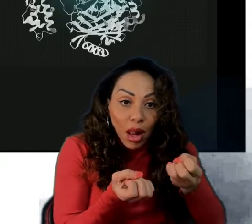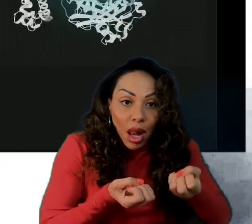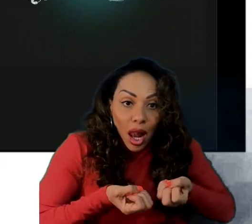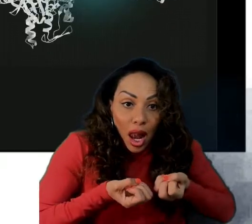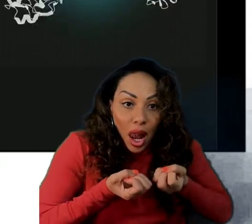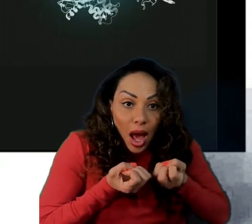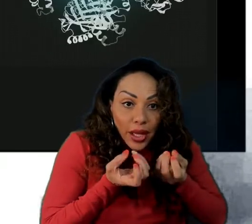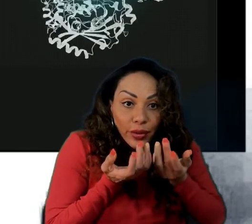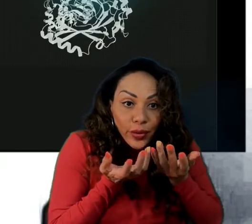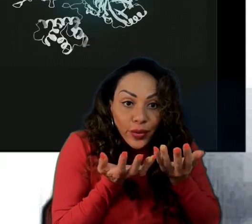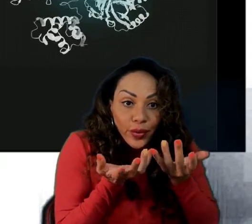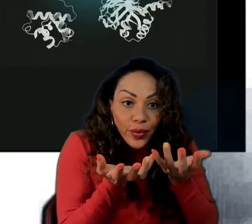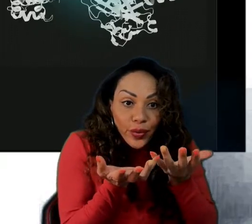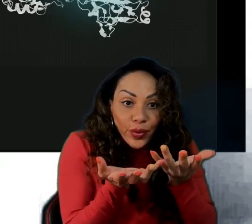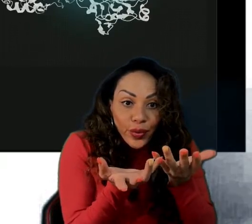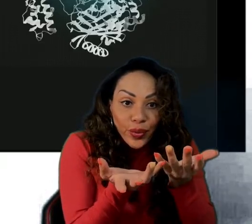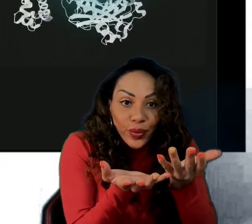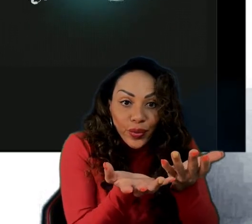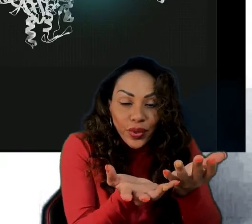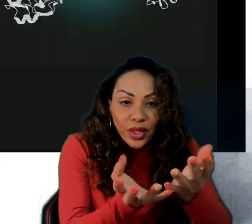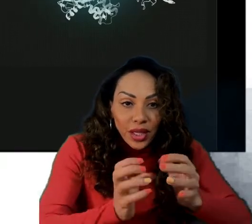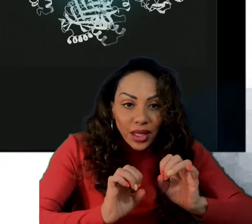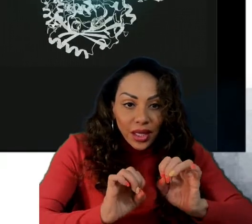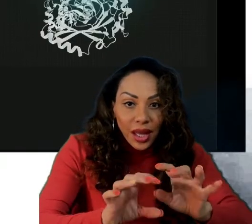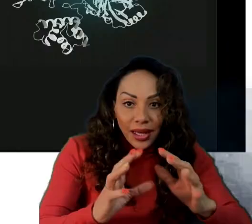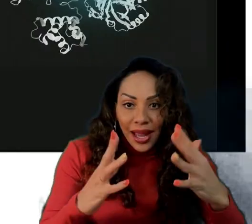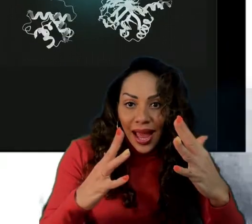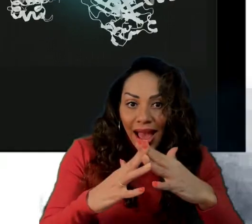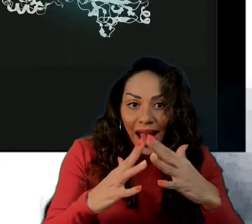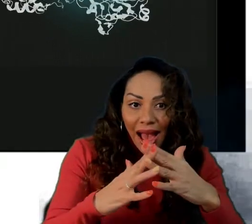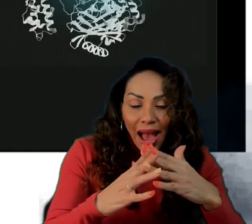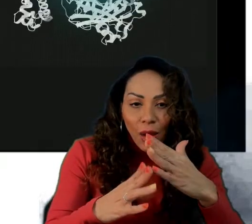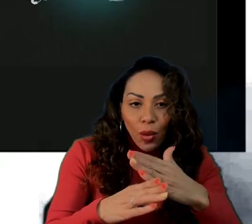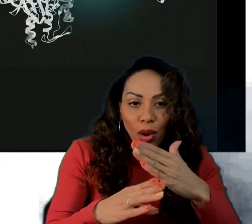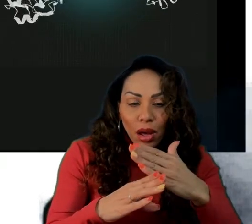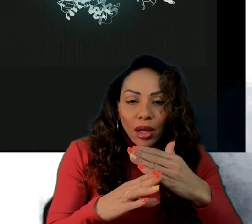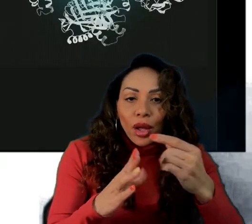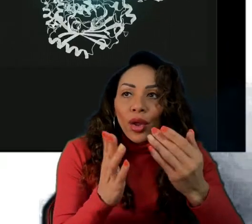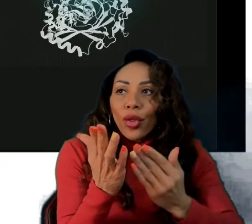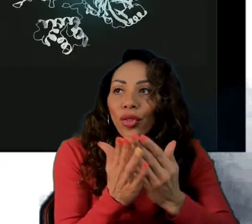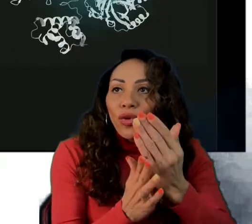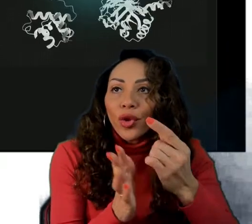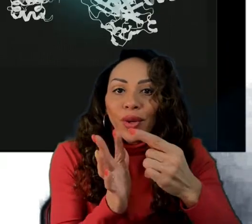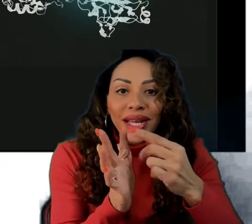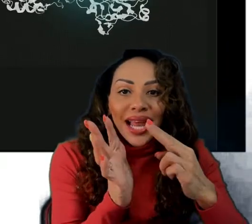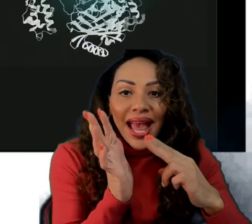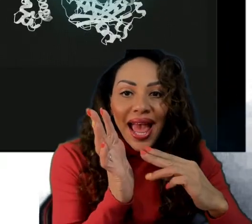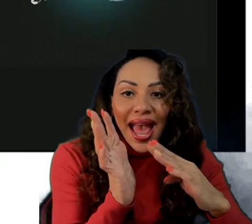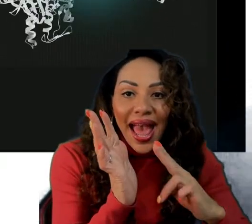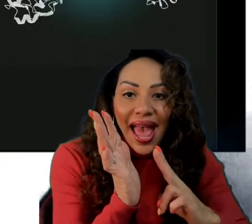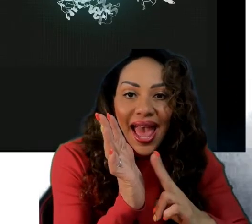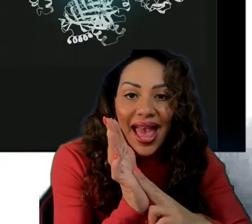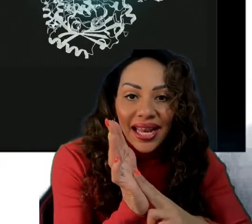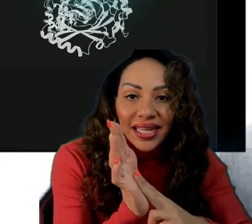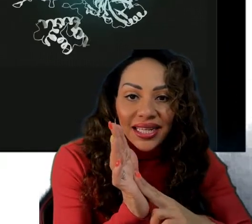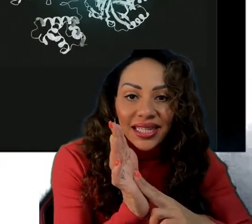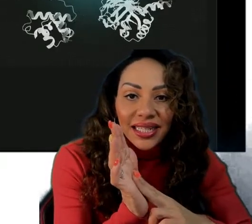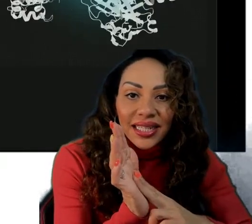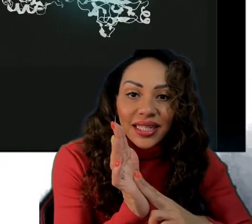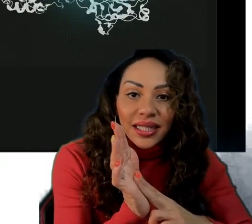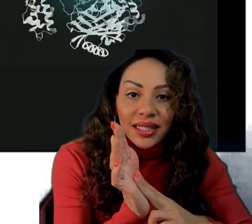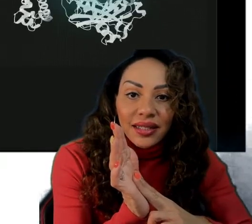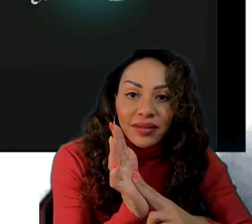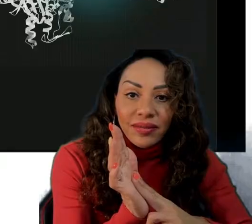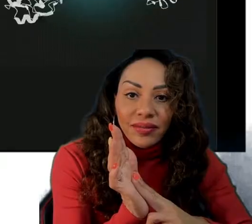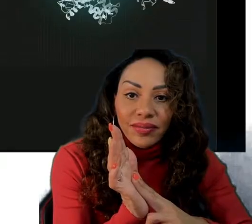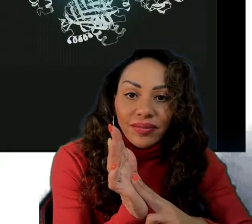So the bioluminescence works through an enzyme that interacts